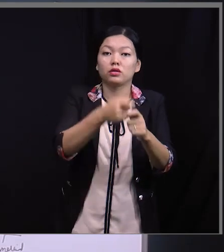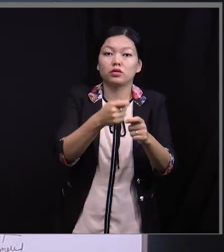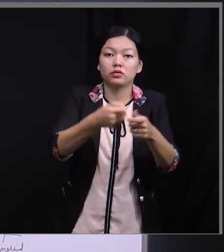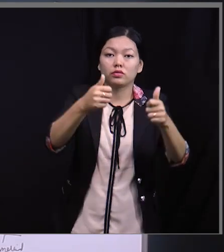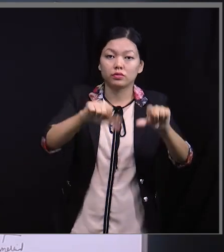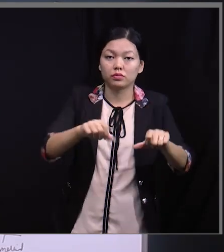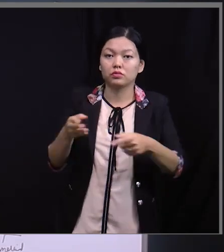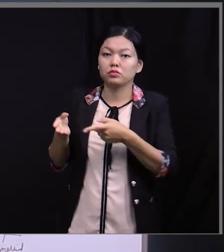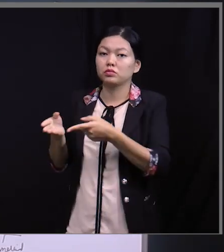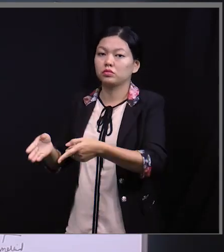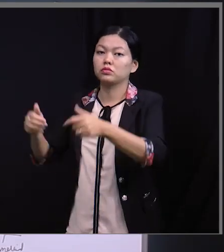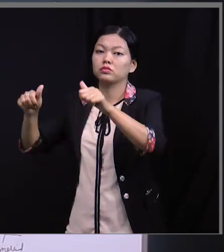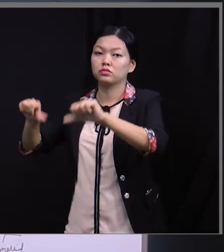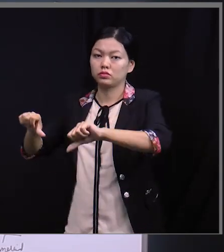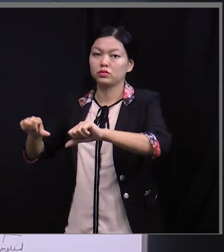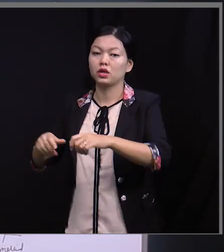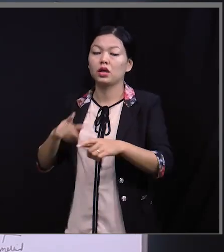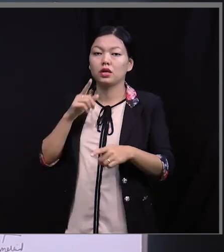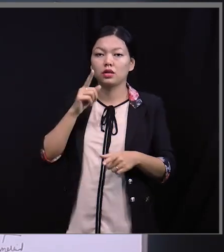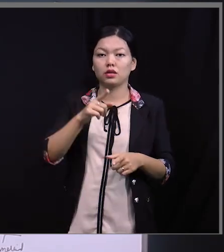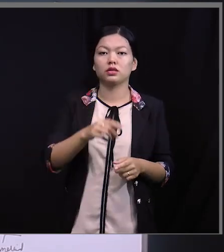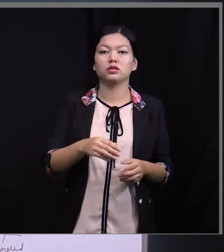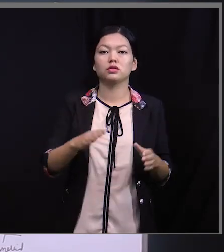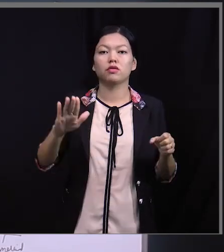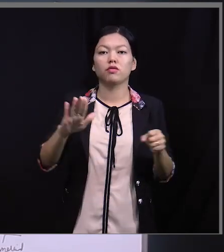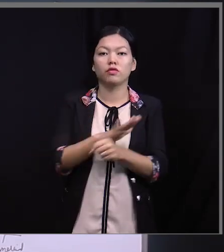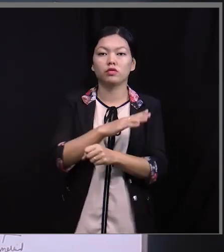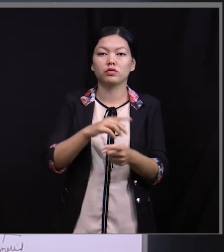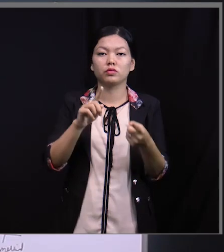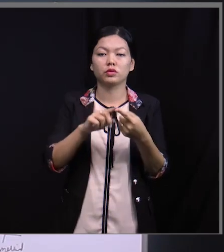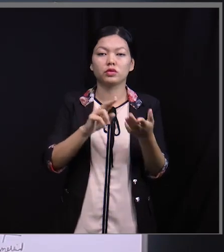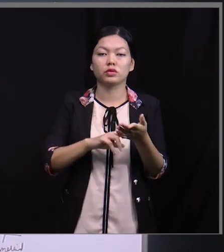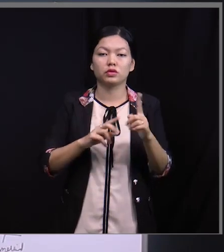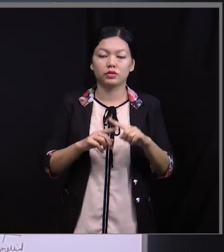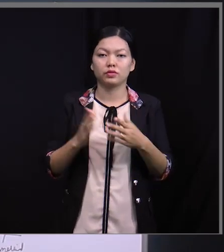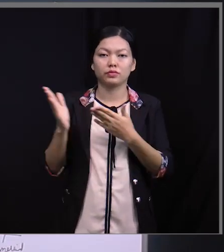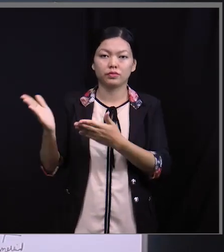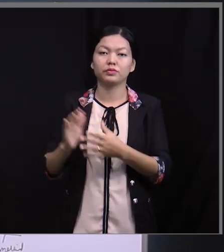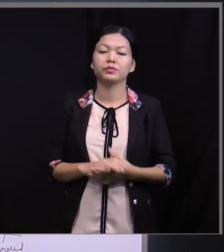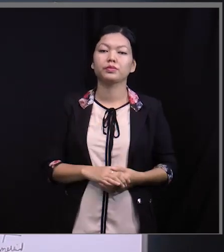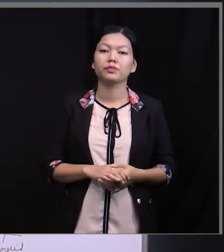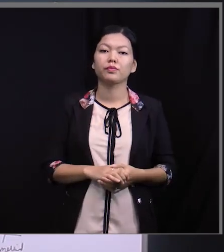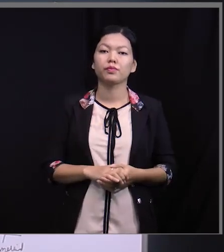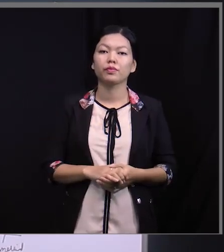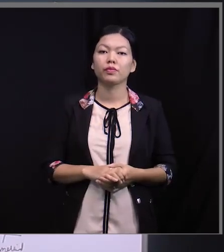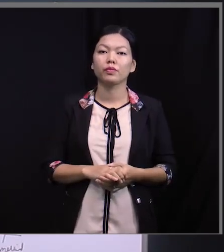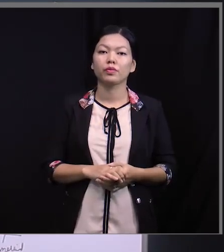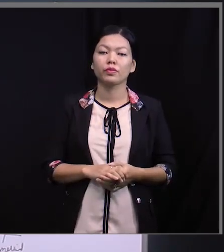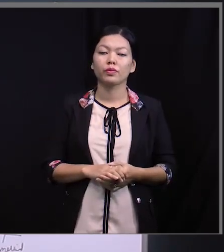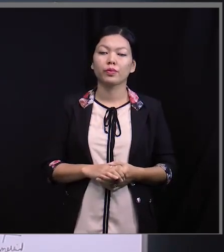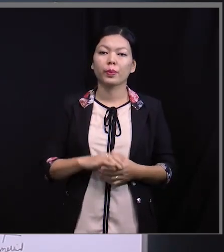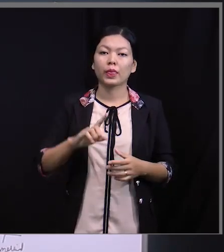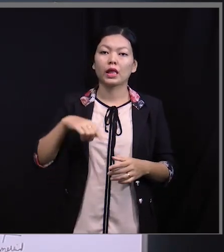seeks for the growth and expansion of the business or the enterprise or the product. Next, let's go on